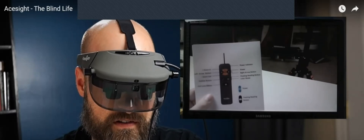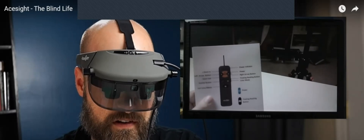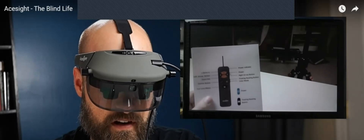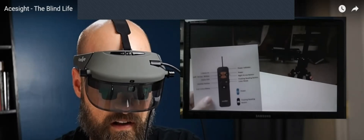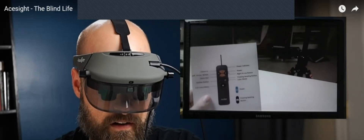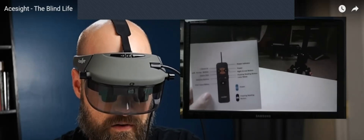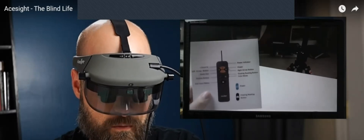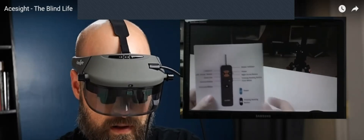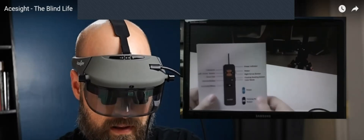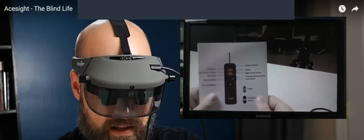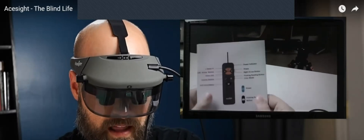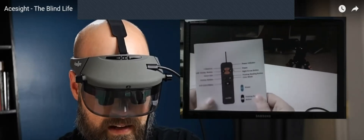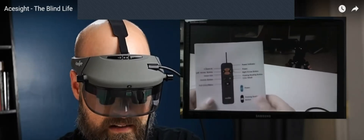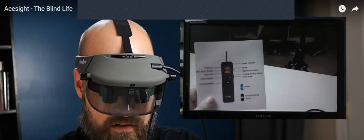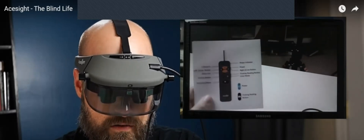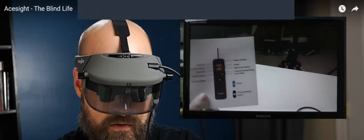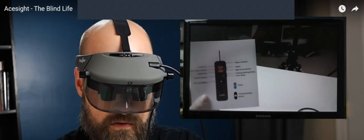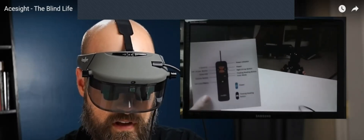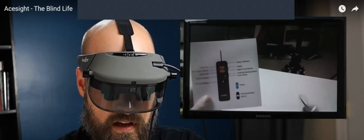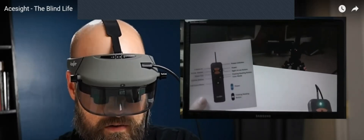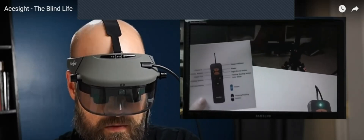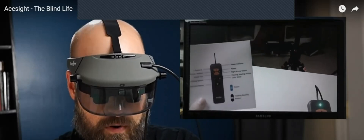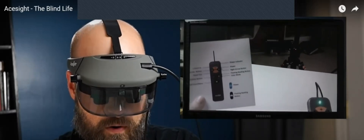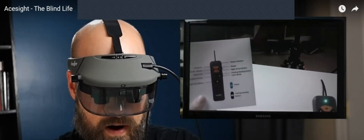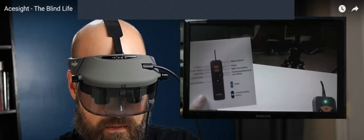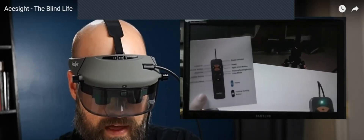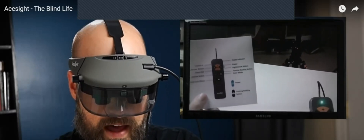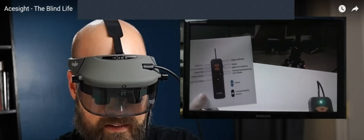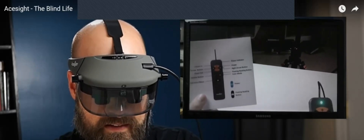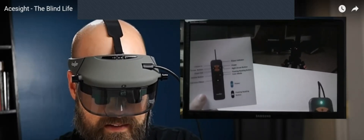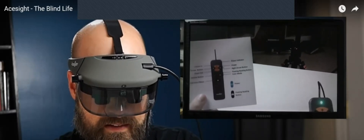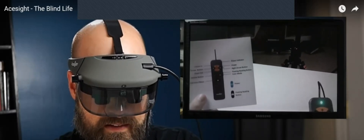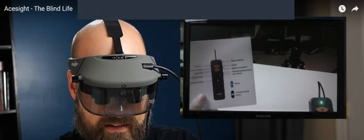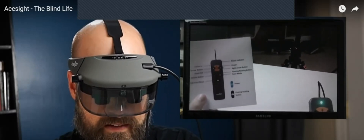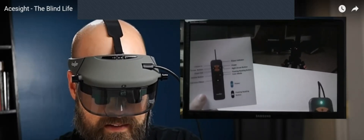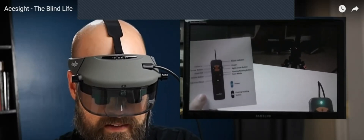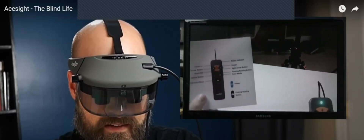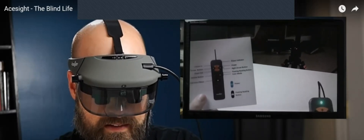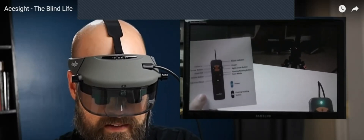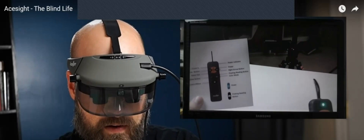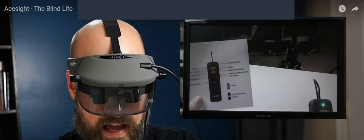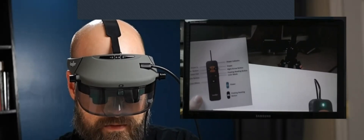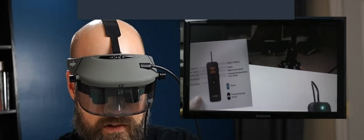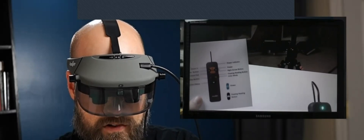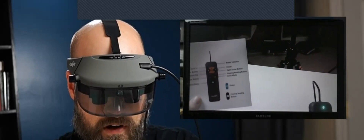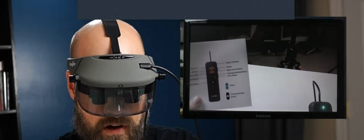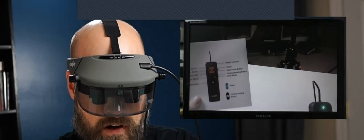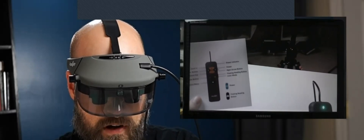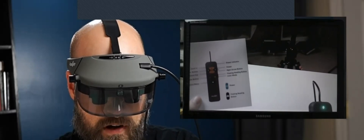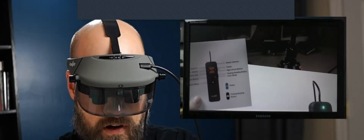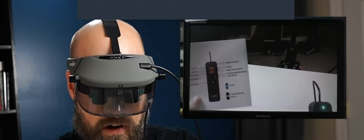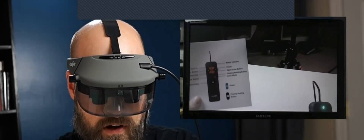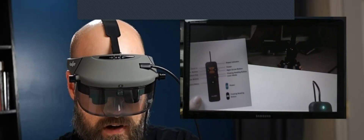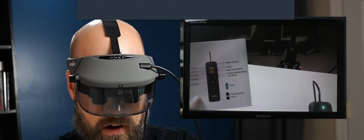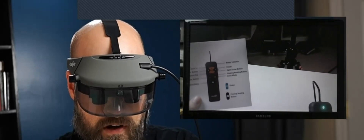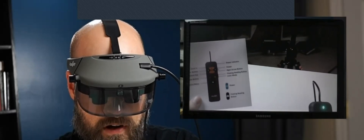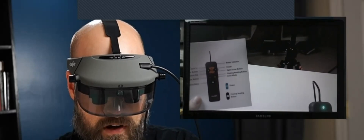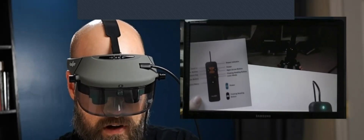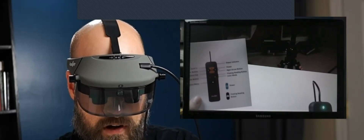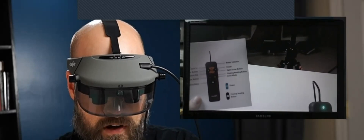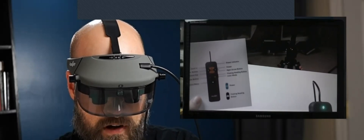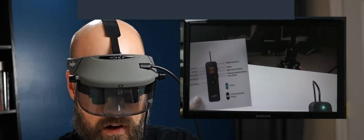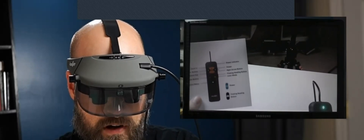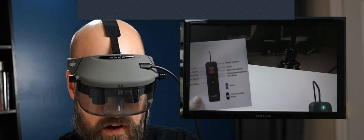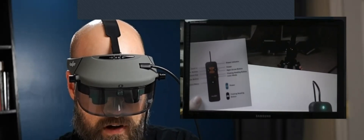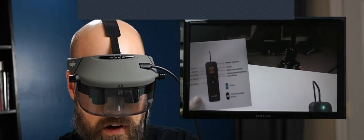if there's a certain color you really like to use, you can program that. That way you don't have to jump through all the different